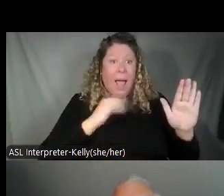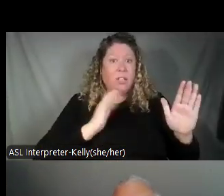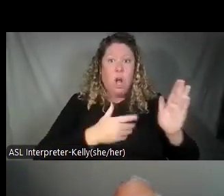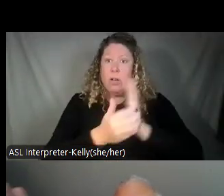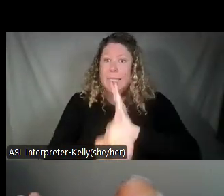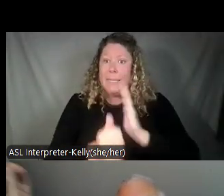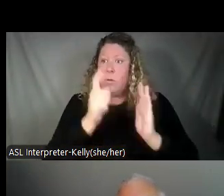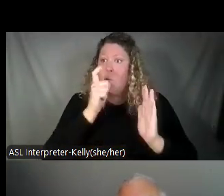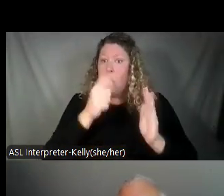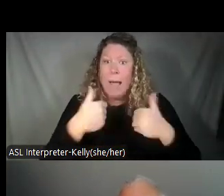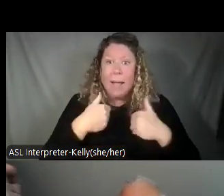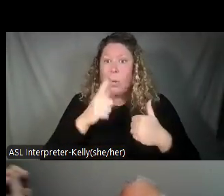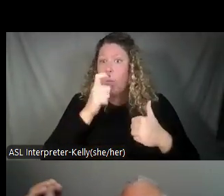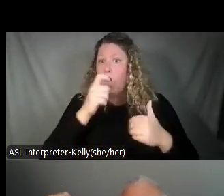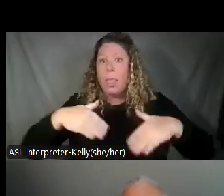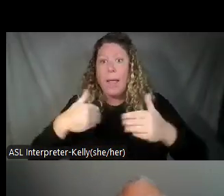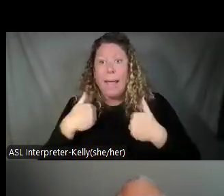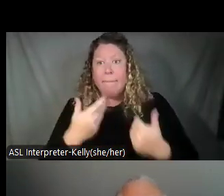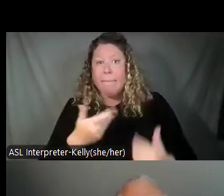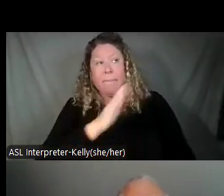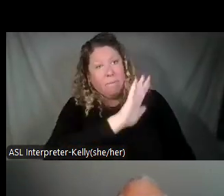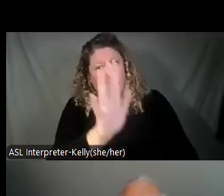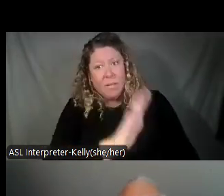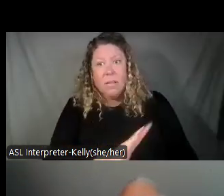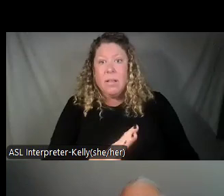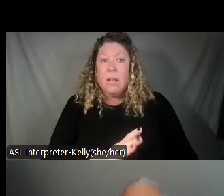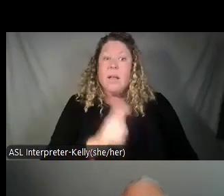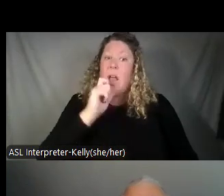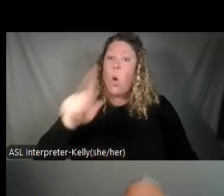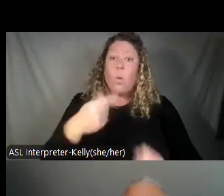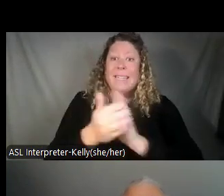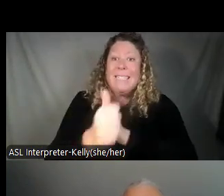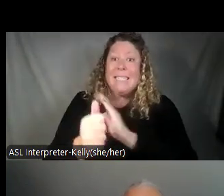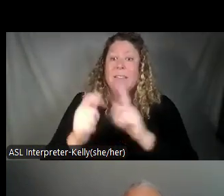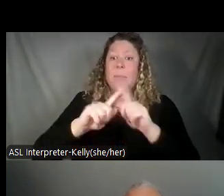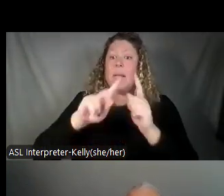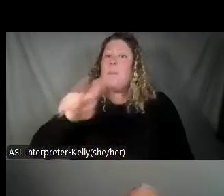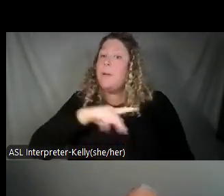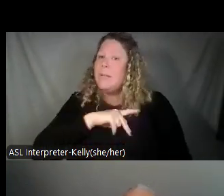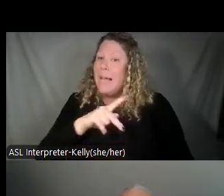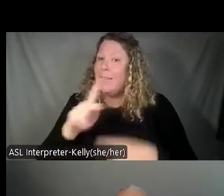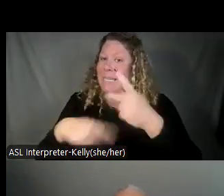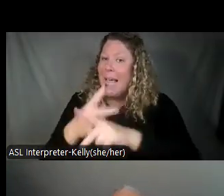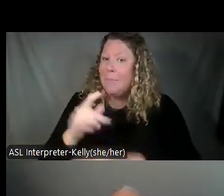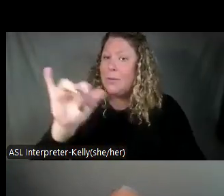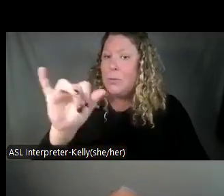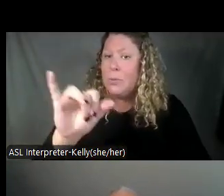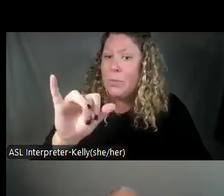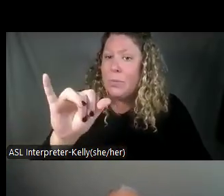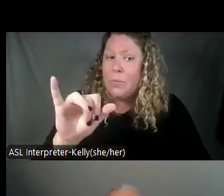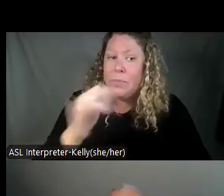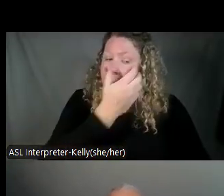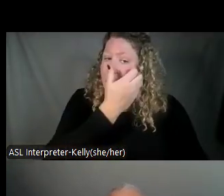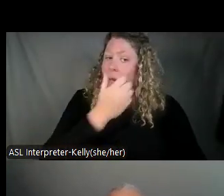just skills, it's not just the hard skills, but it's the emotional type, the personality type of skills. In the bottom left is